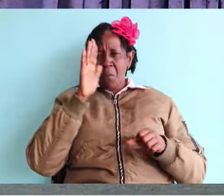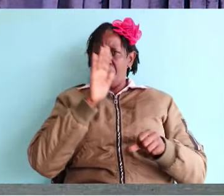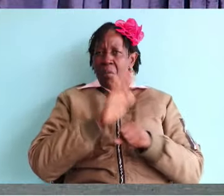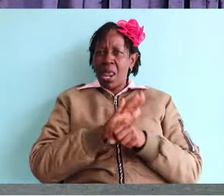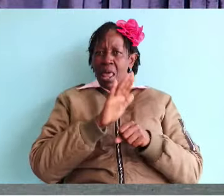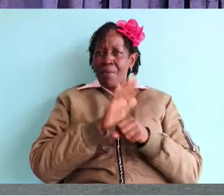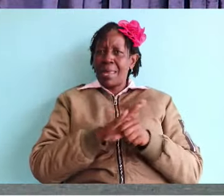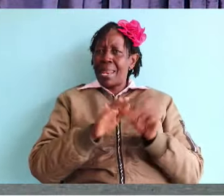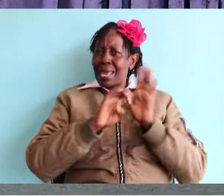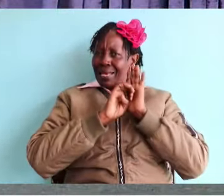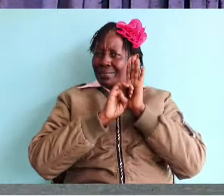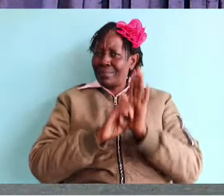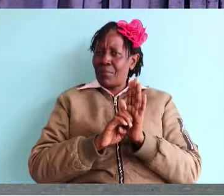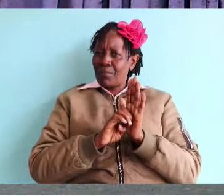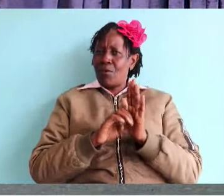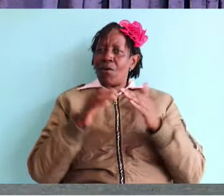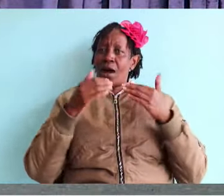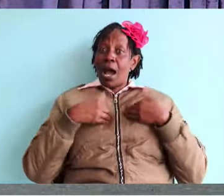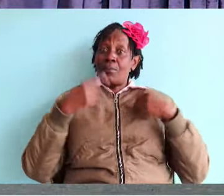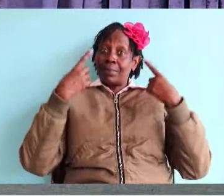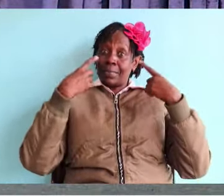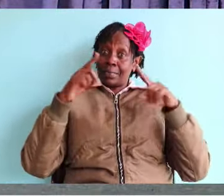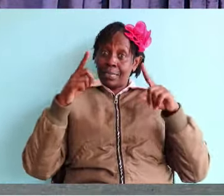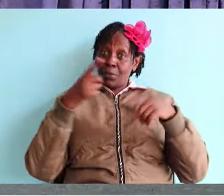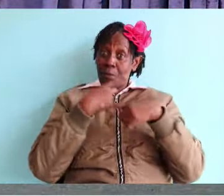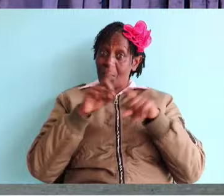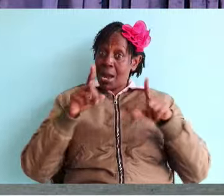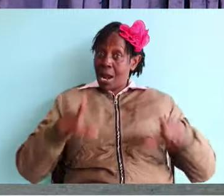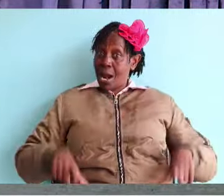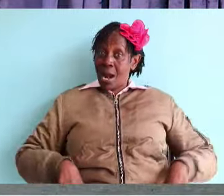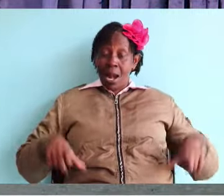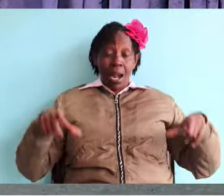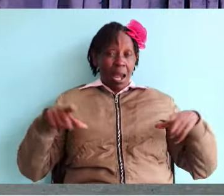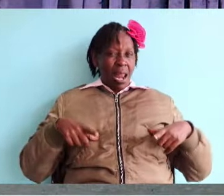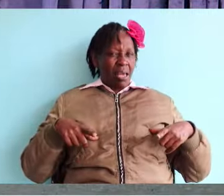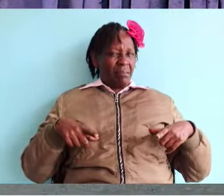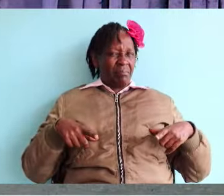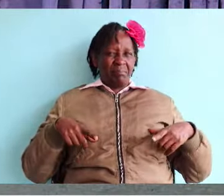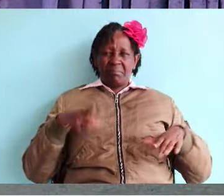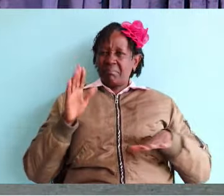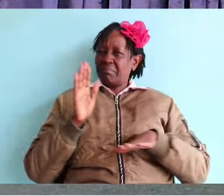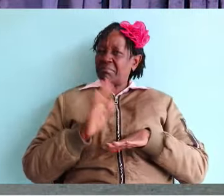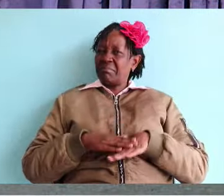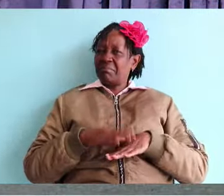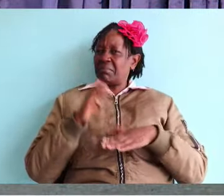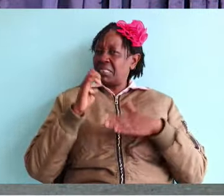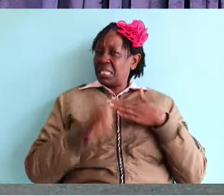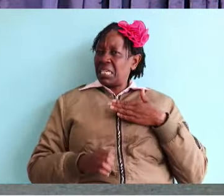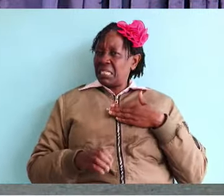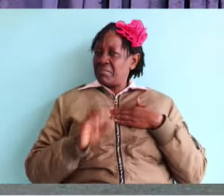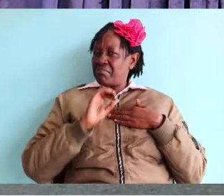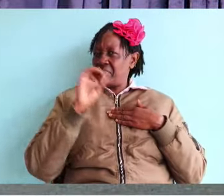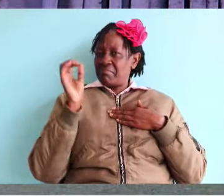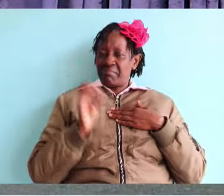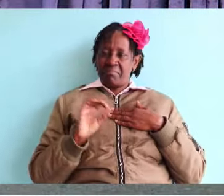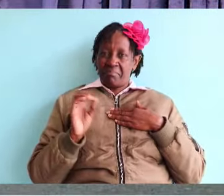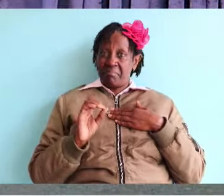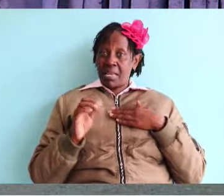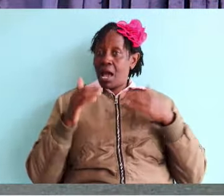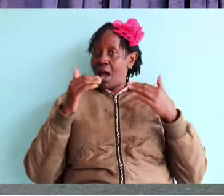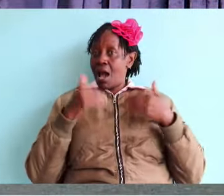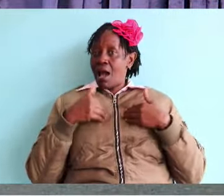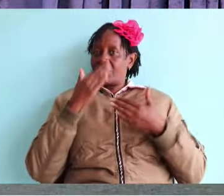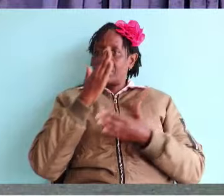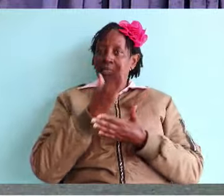been successful, but their lives don't seem to have ended well. And we have something to learn from